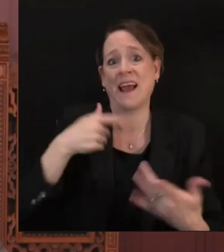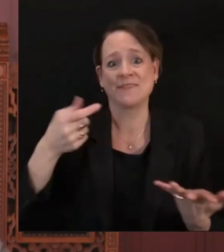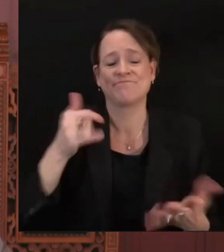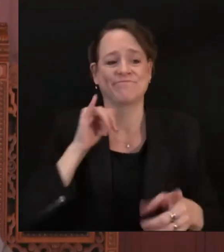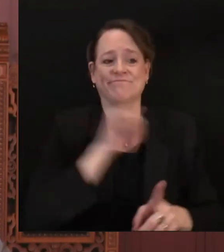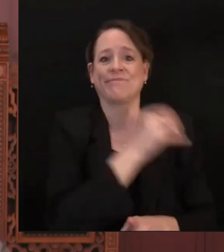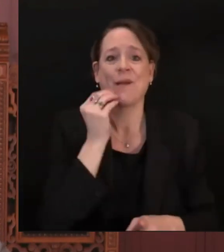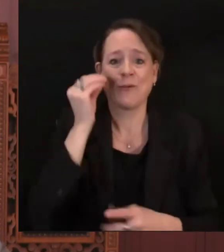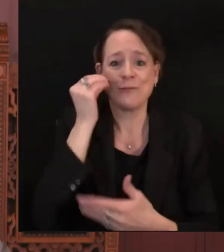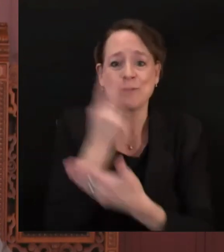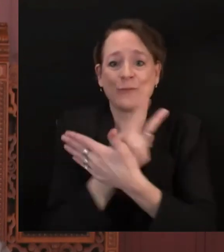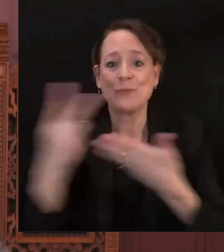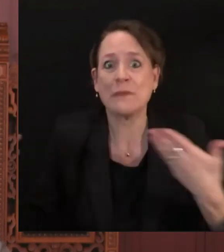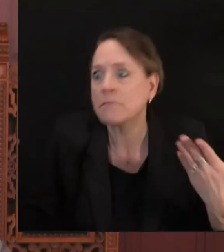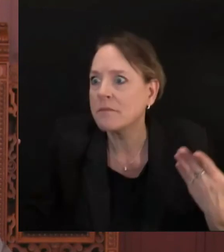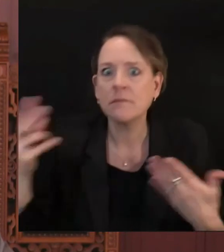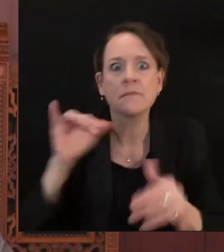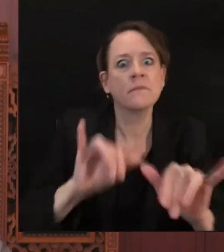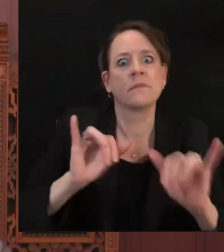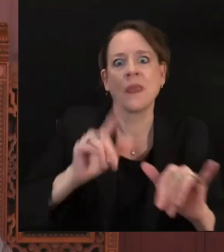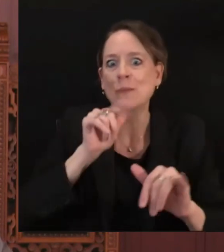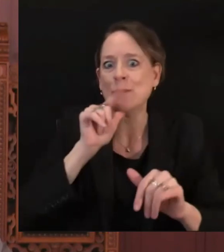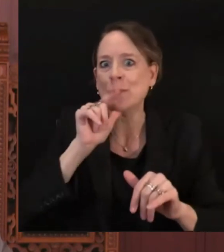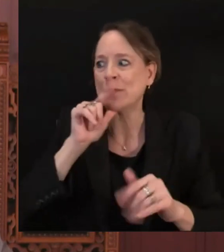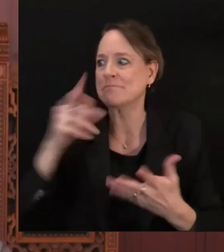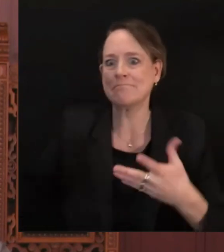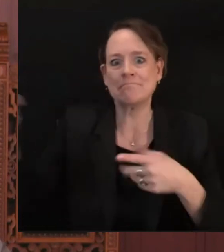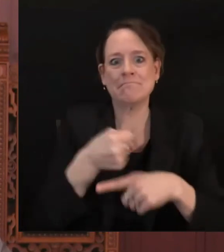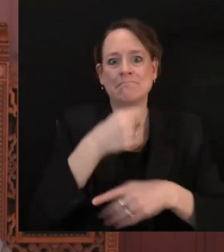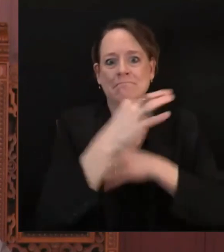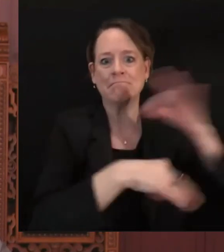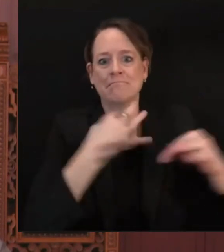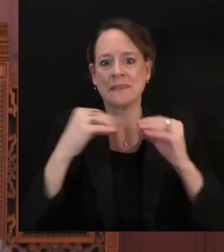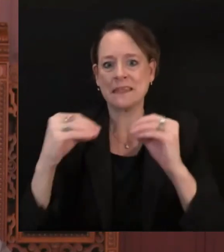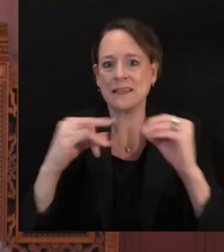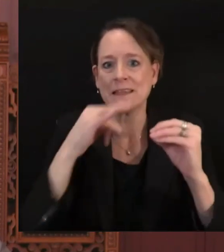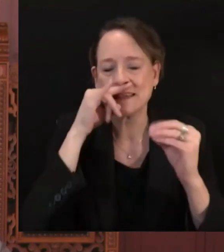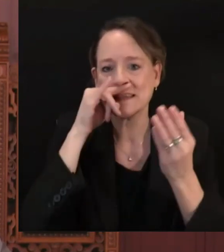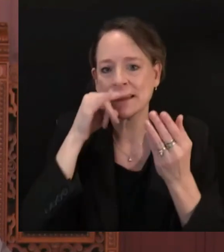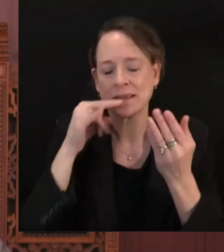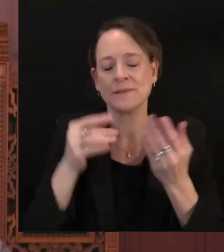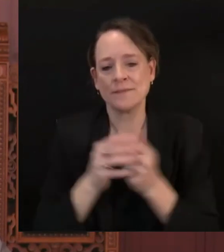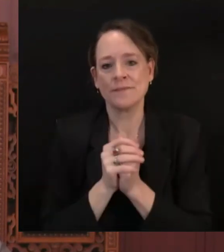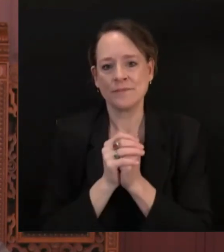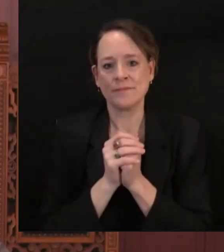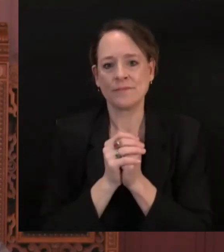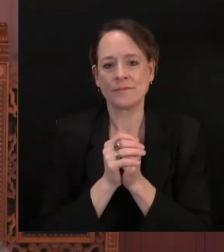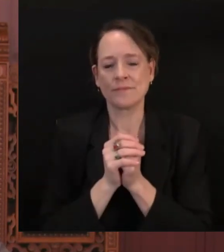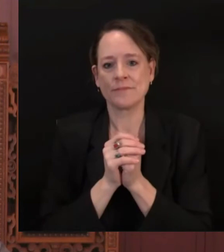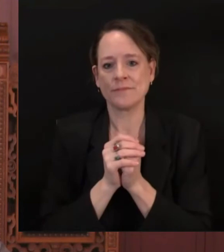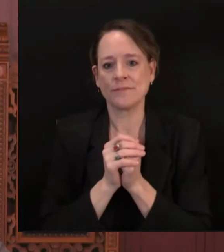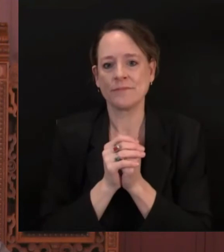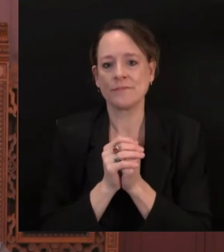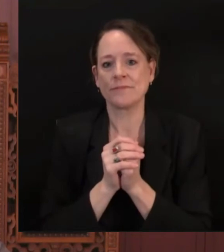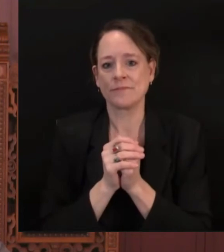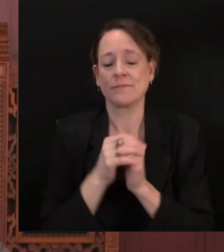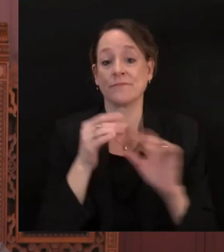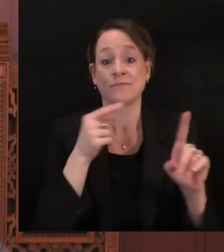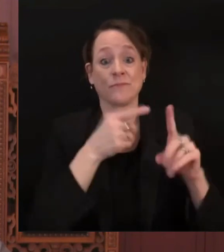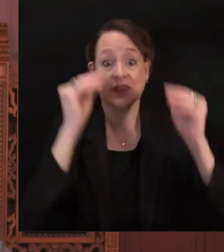that have been exposed to that person, and that includes teachers. And many times school districts are just flat out running out